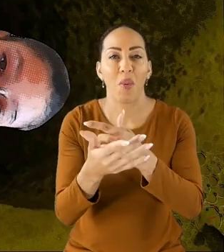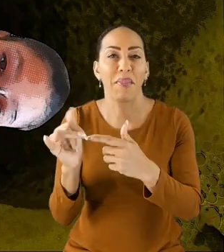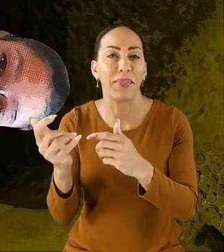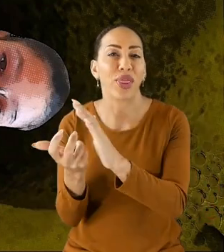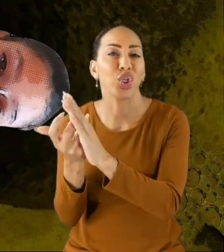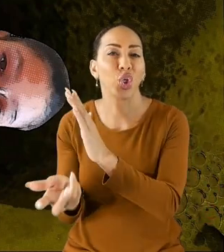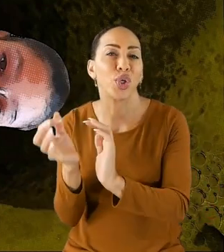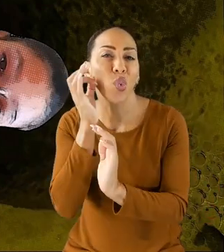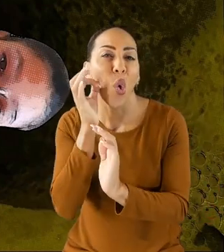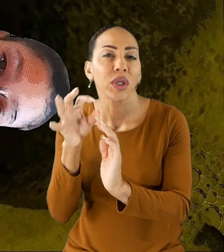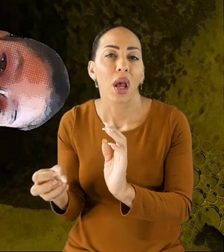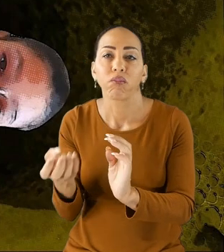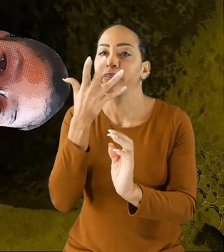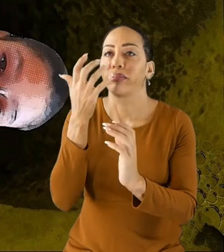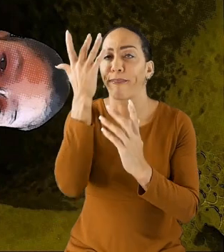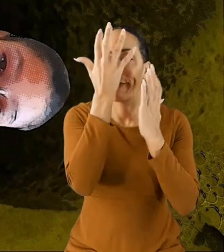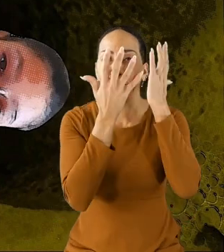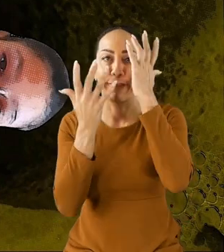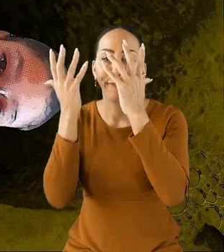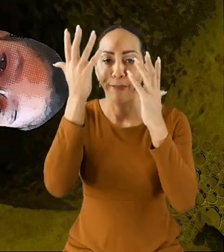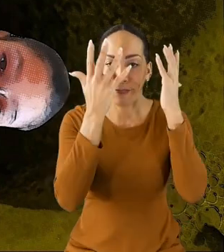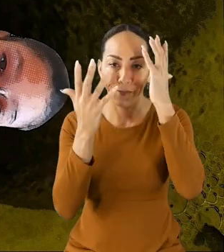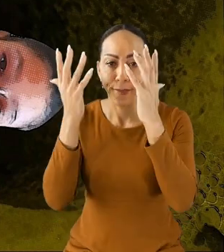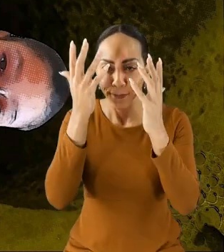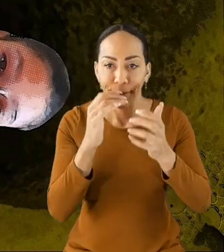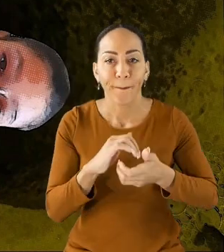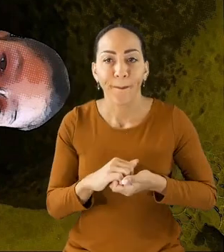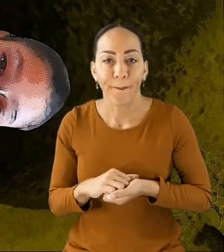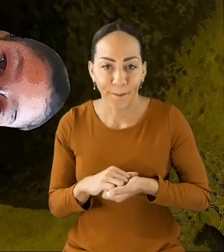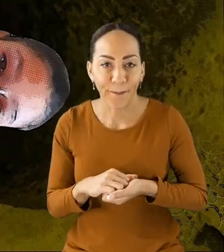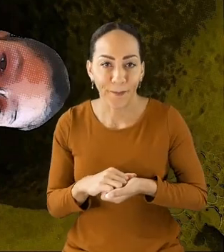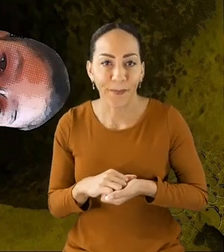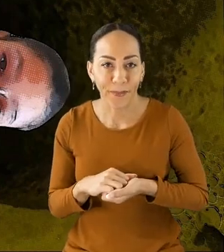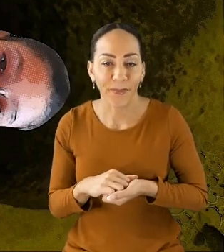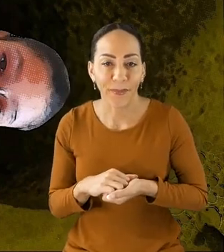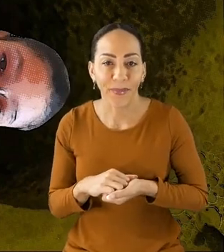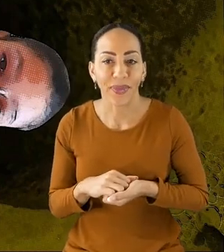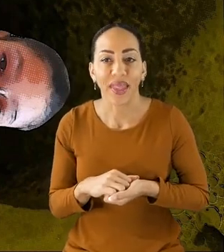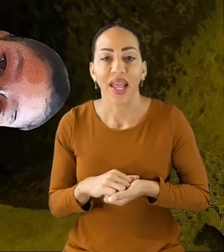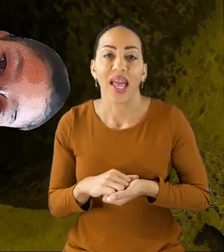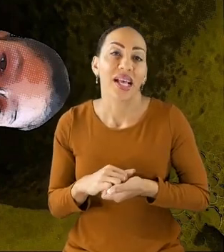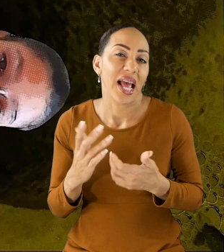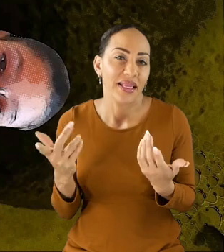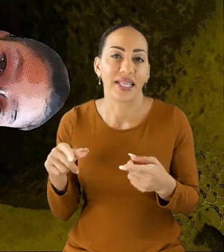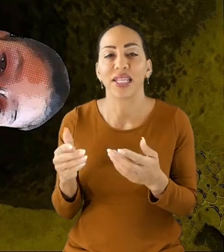but it's there for them to decide. It's a completely improvised piece and it's completely open for online internet participation.